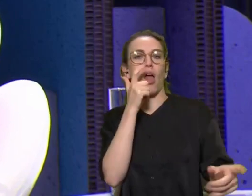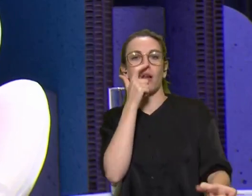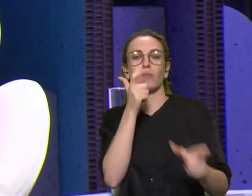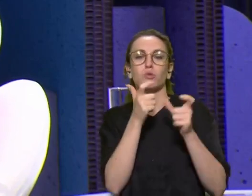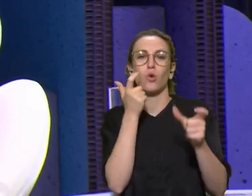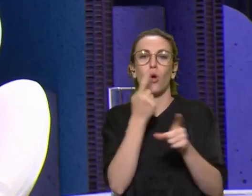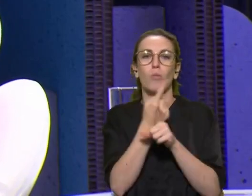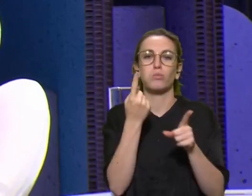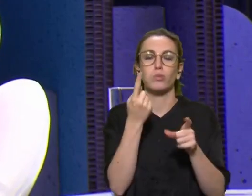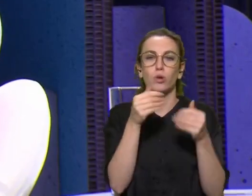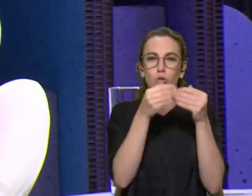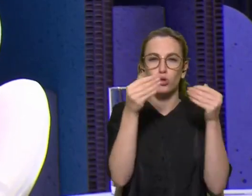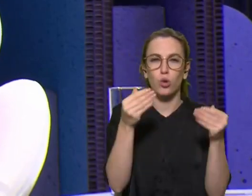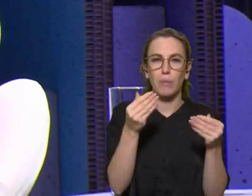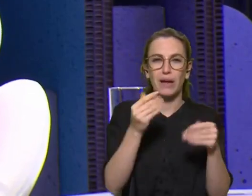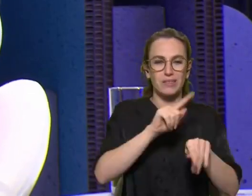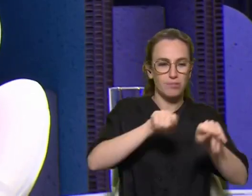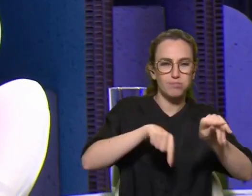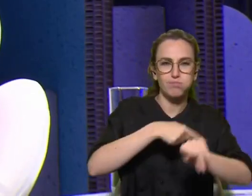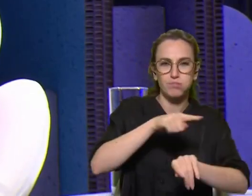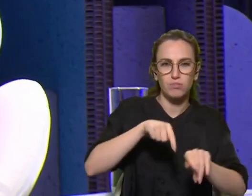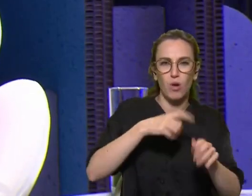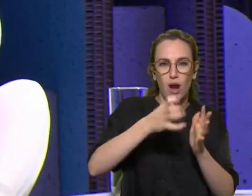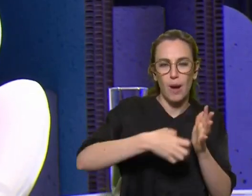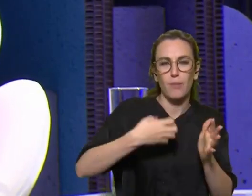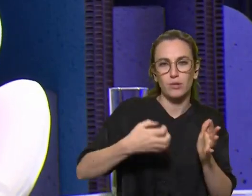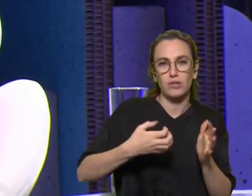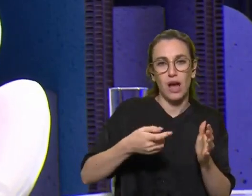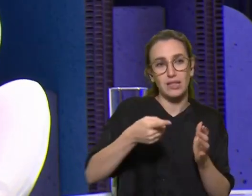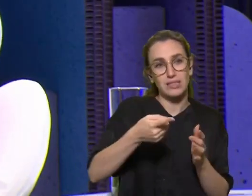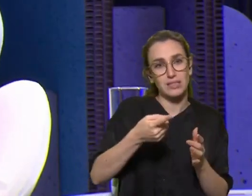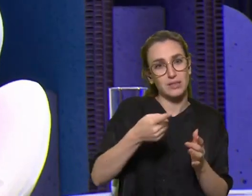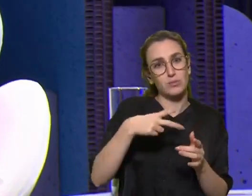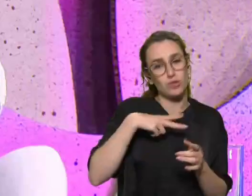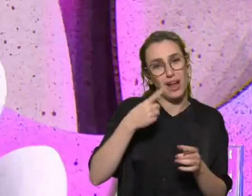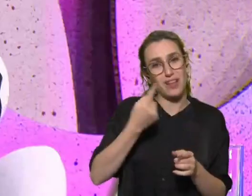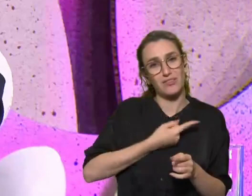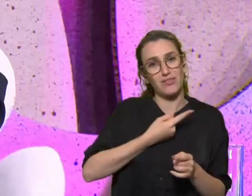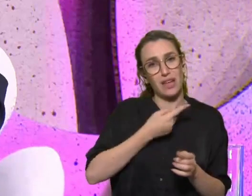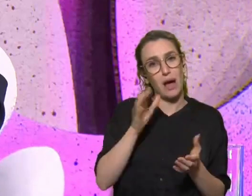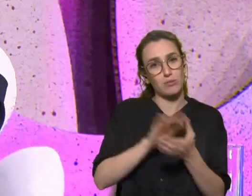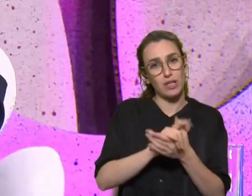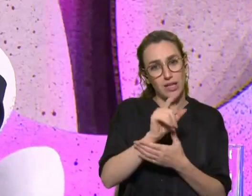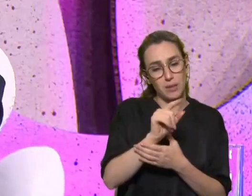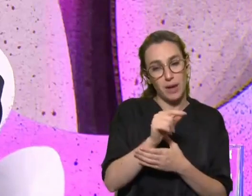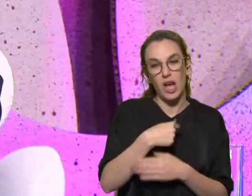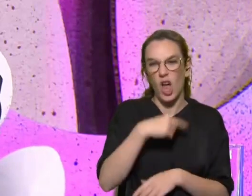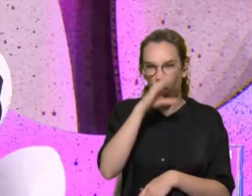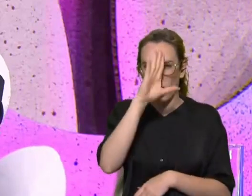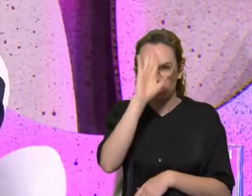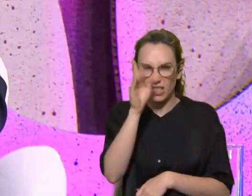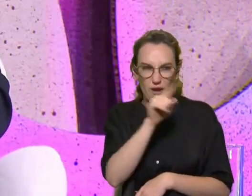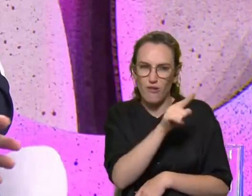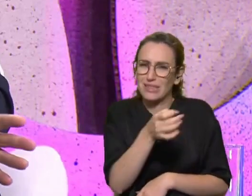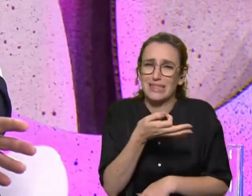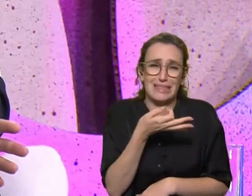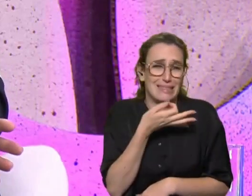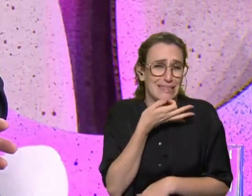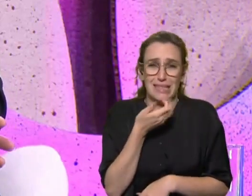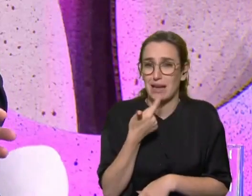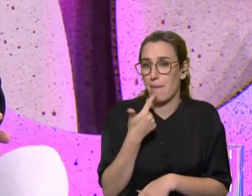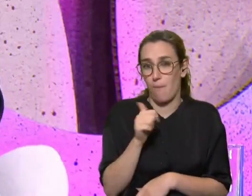people because they cannot process document. Is this an area where Portugal should invest? I know you can't talk